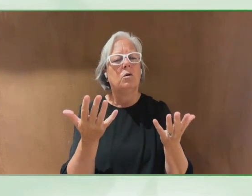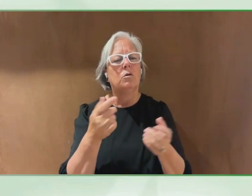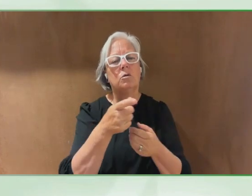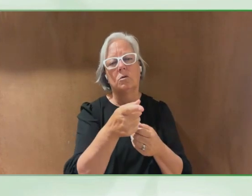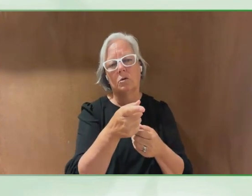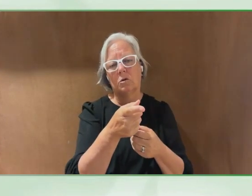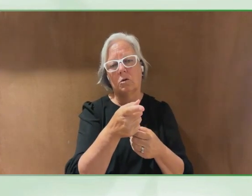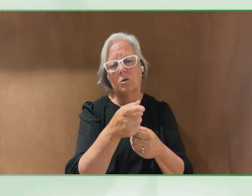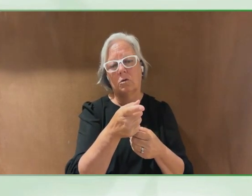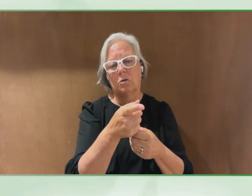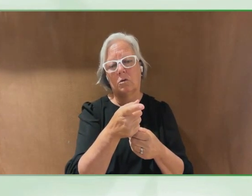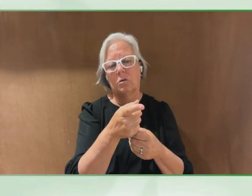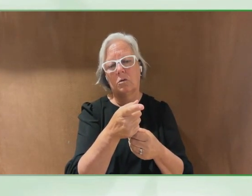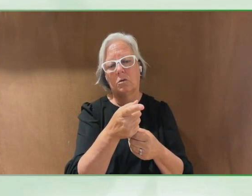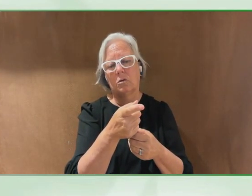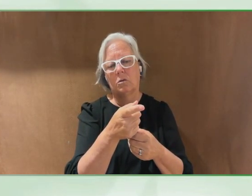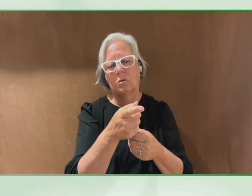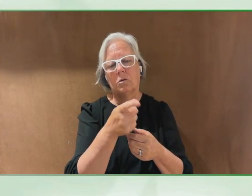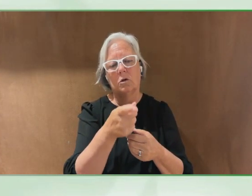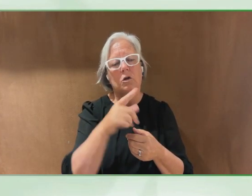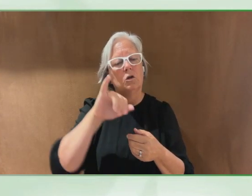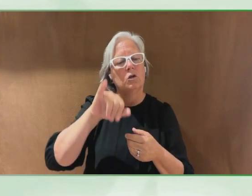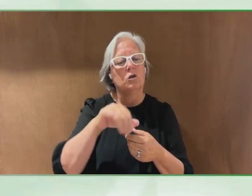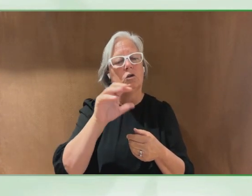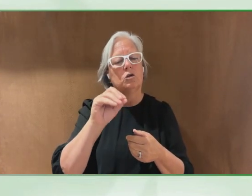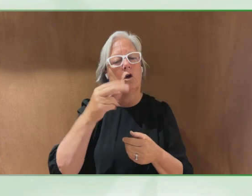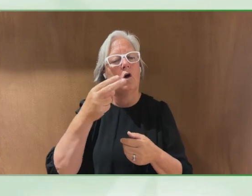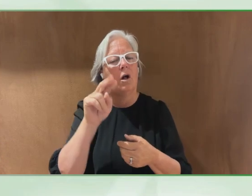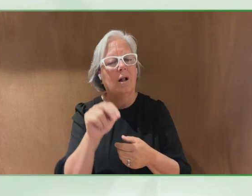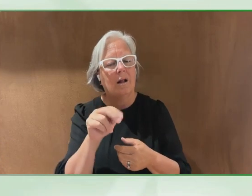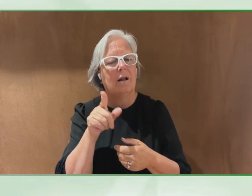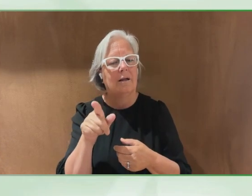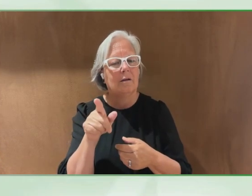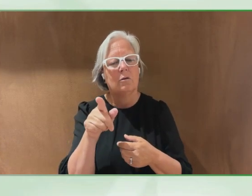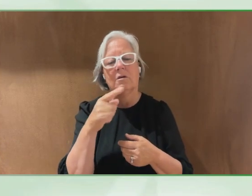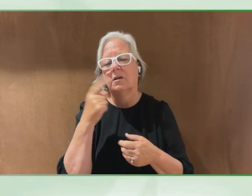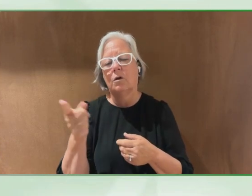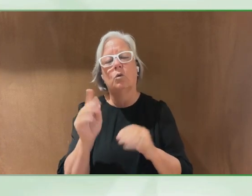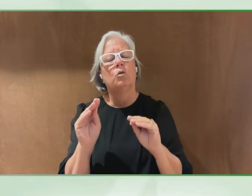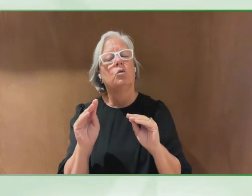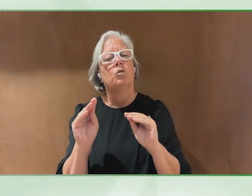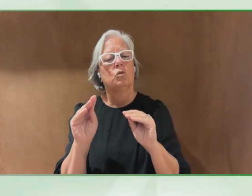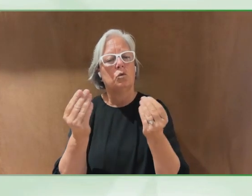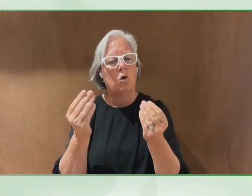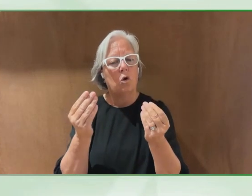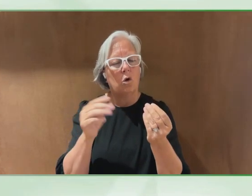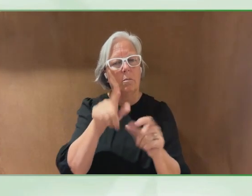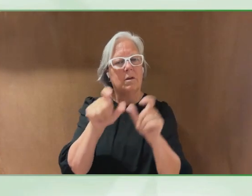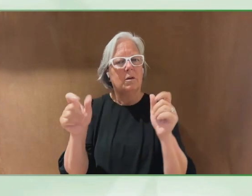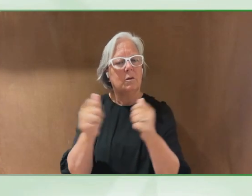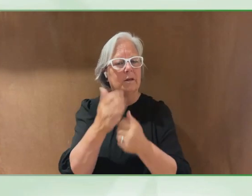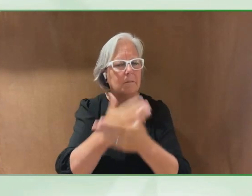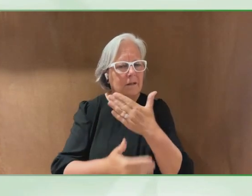youngest people with disabilities to other people with disabilities?